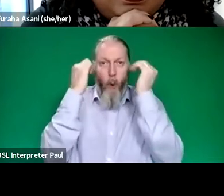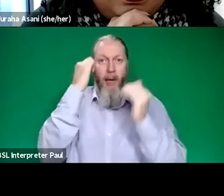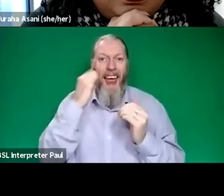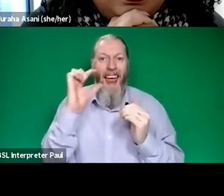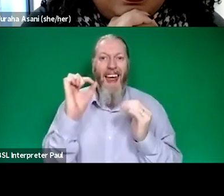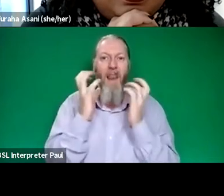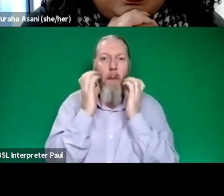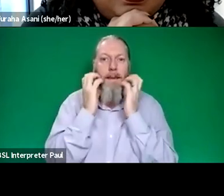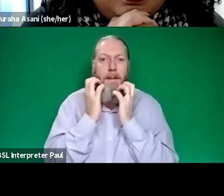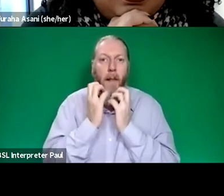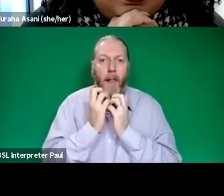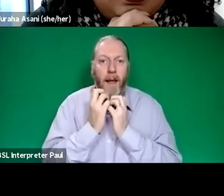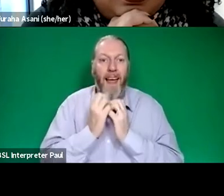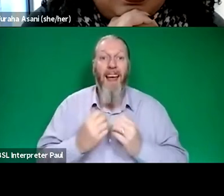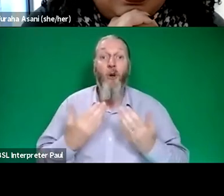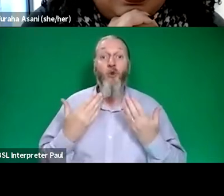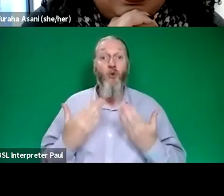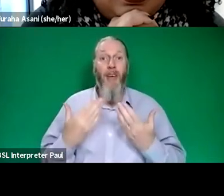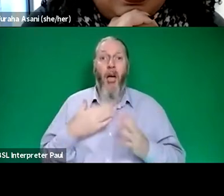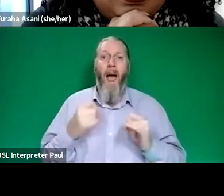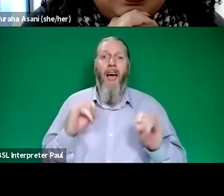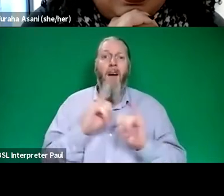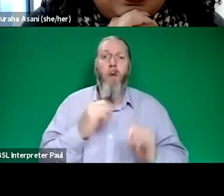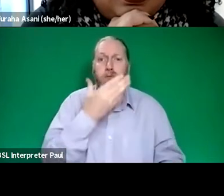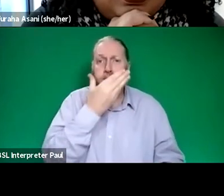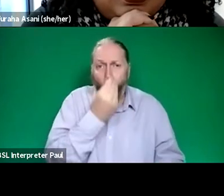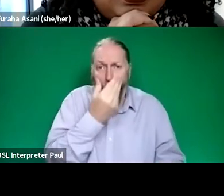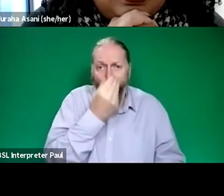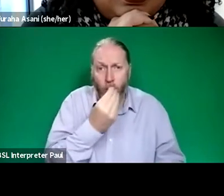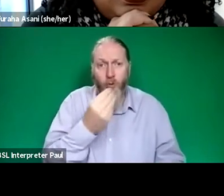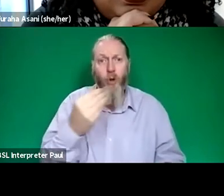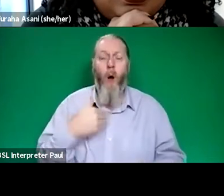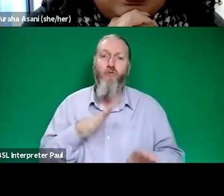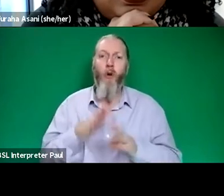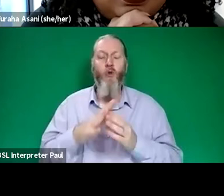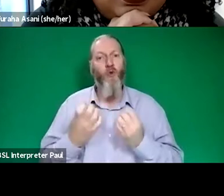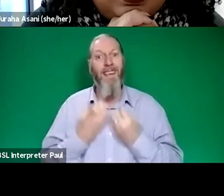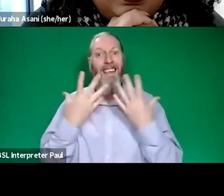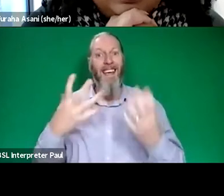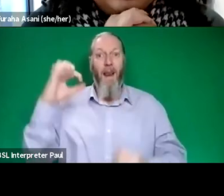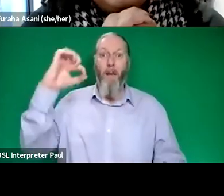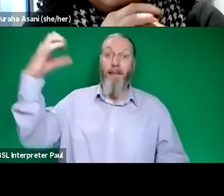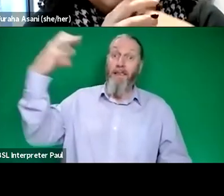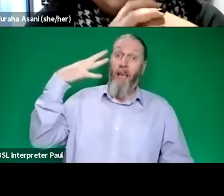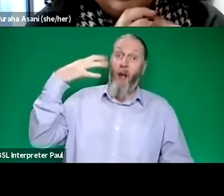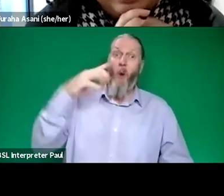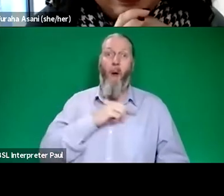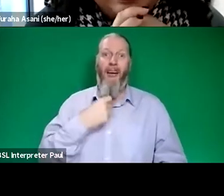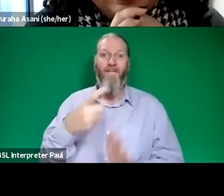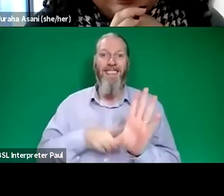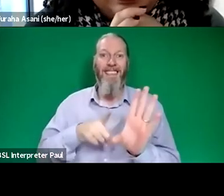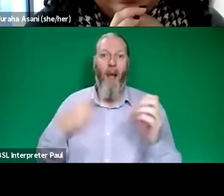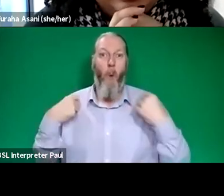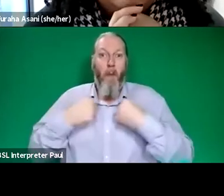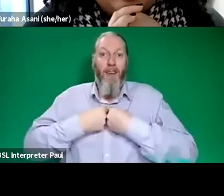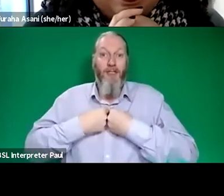got coming out the horrible end of a cold. So I'm channeling some sunshine by wearing quite a garishly yellow blazer today. I'm in my living room at